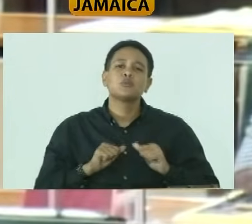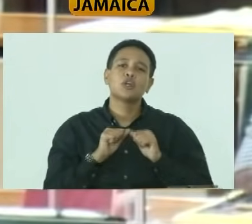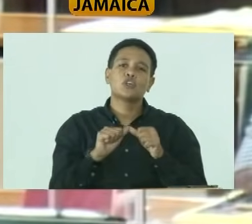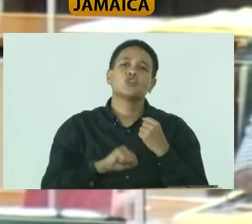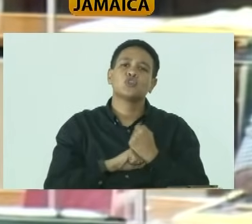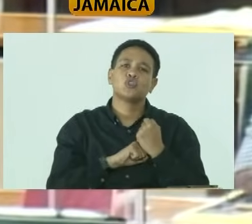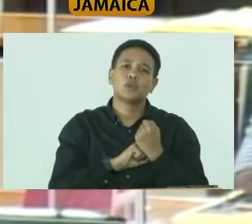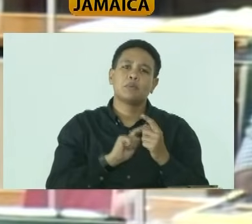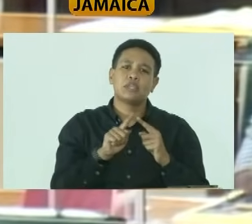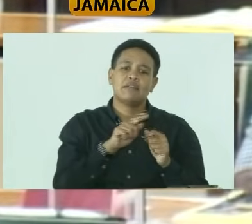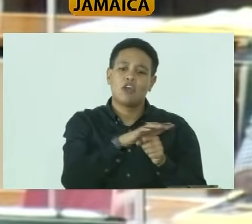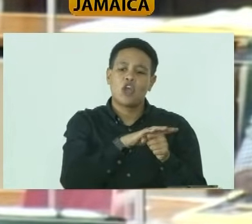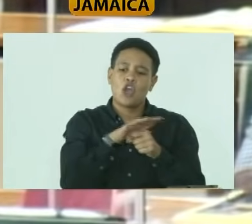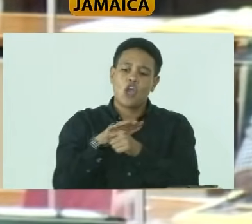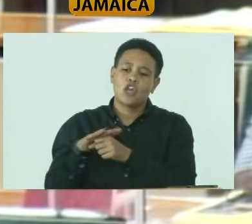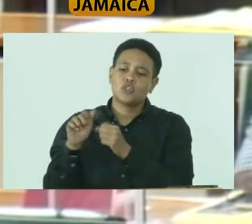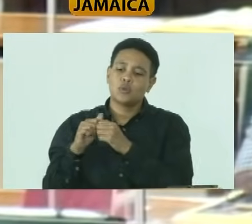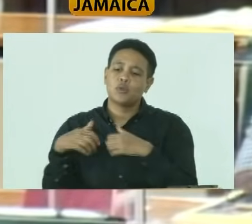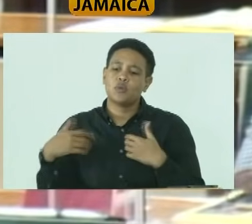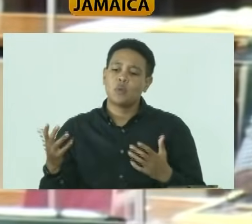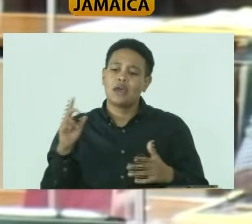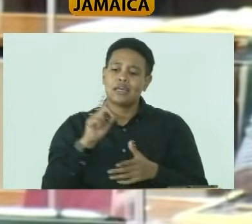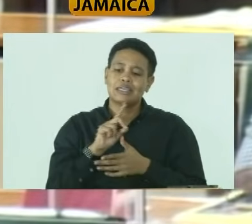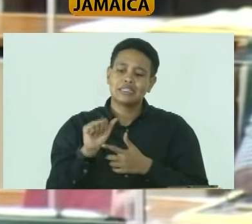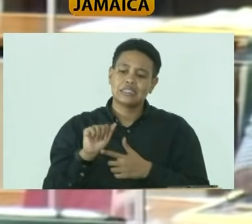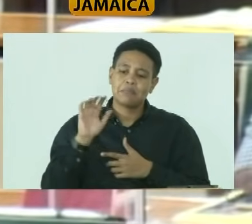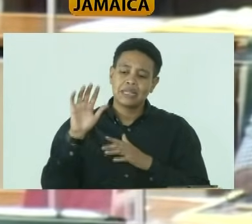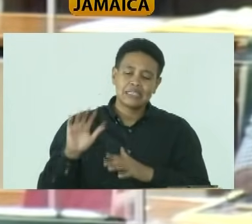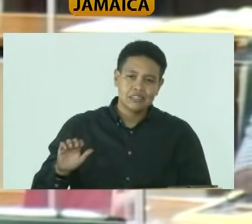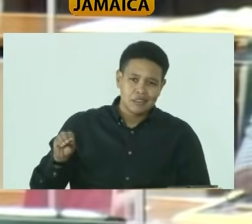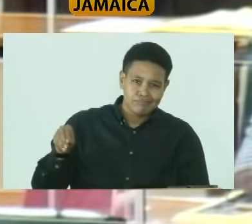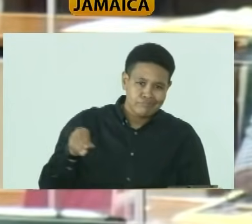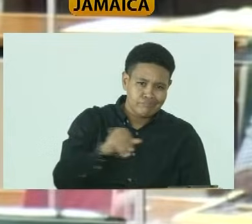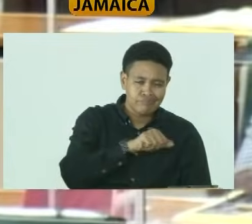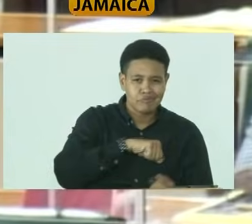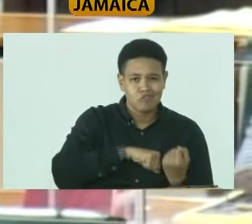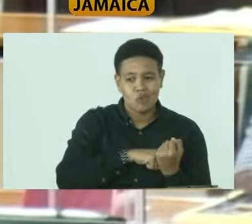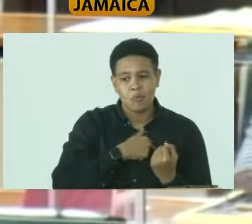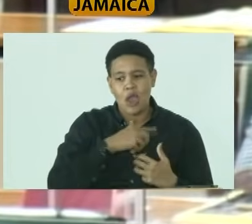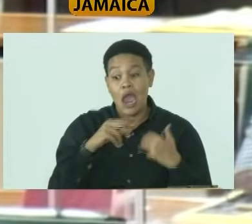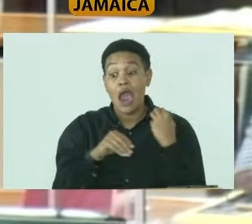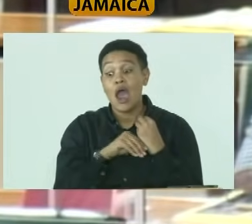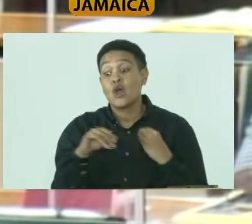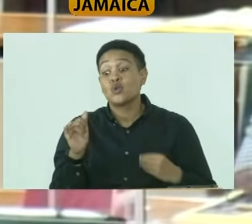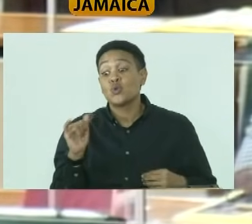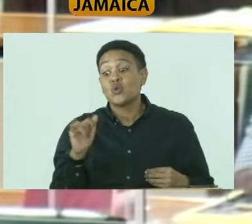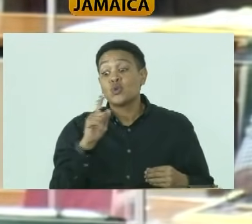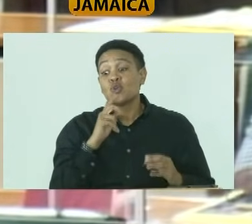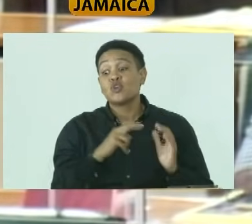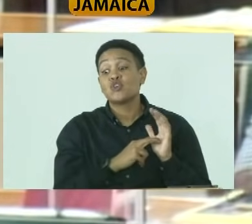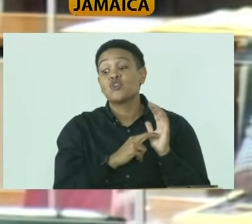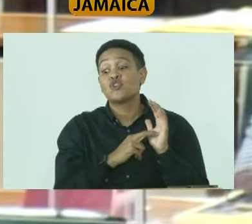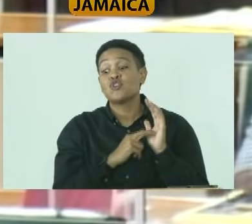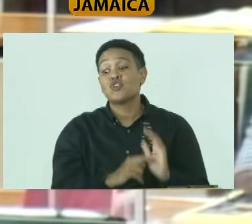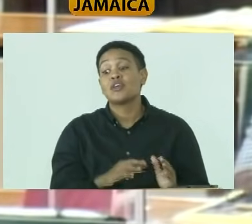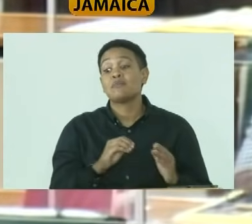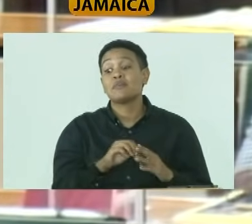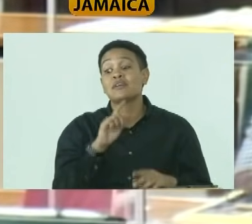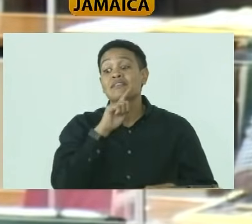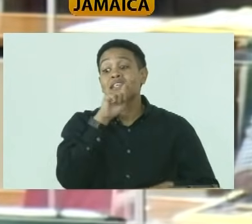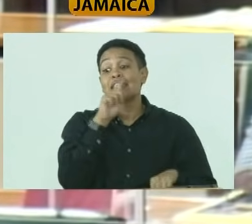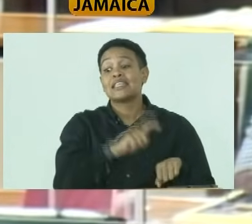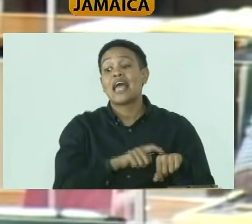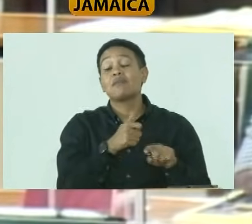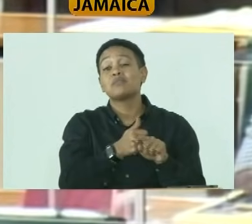our constituents with disabilities. I might add, my lady, that representation in the time